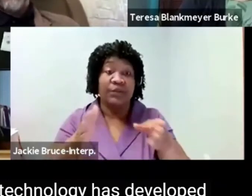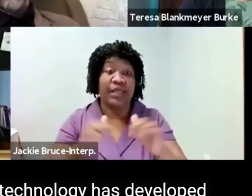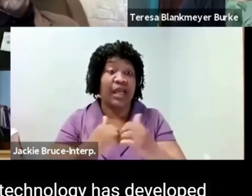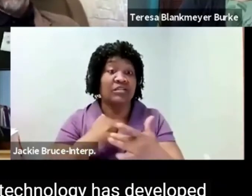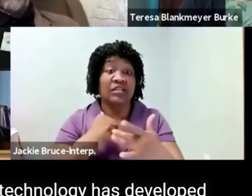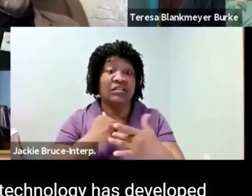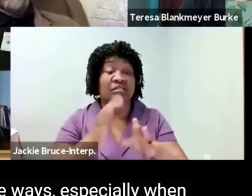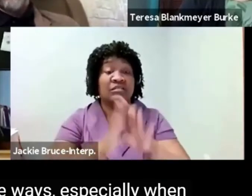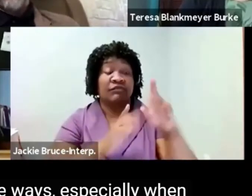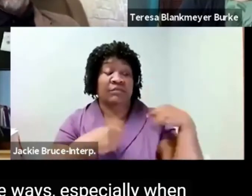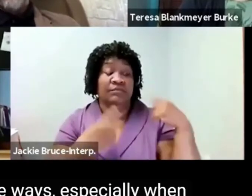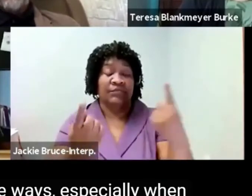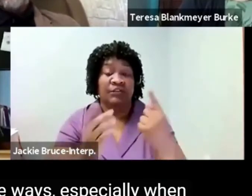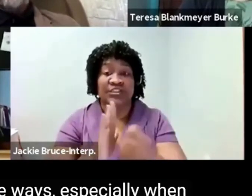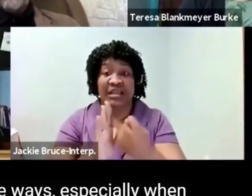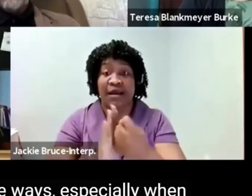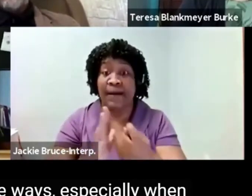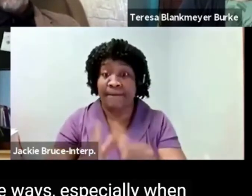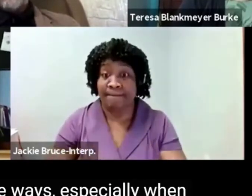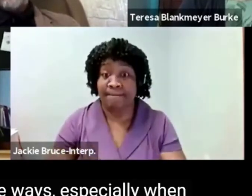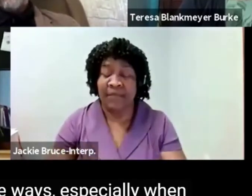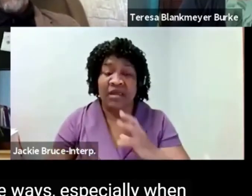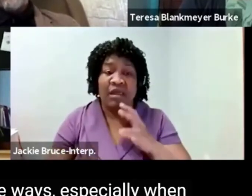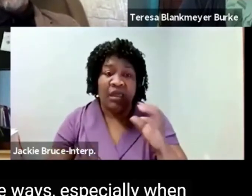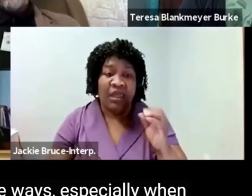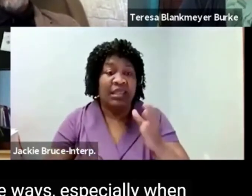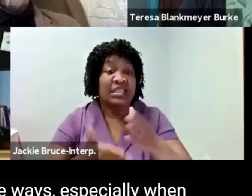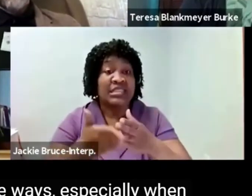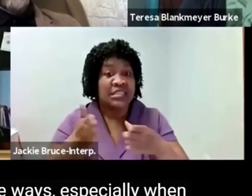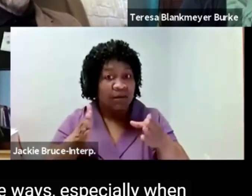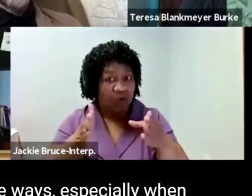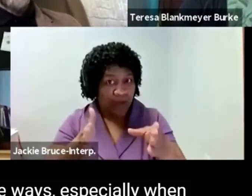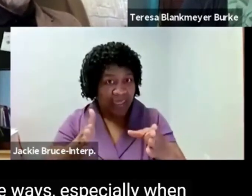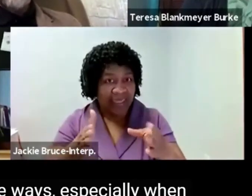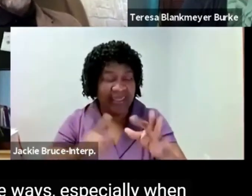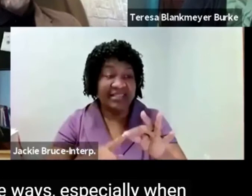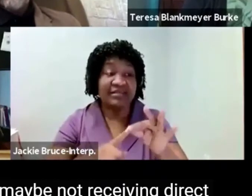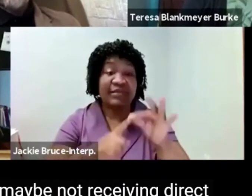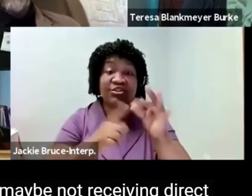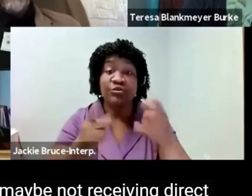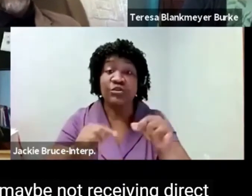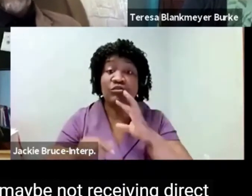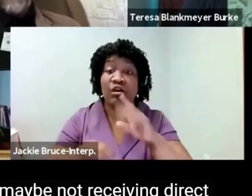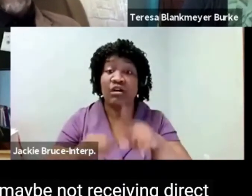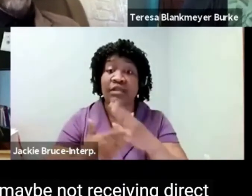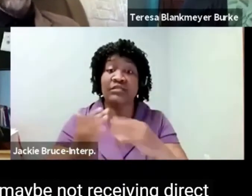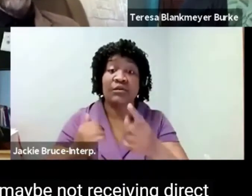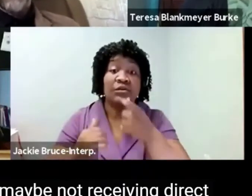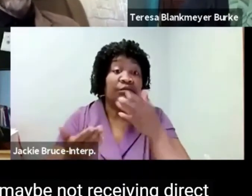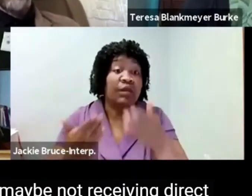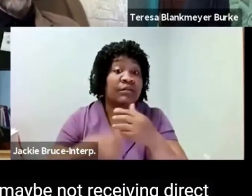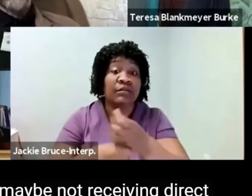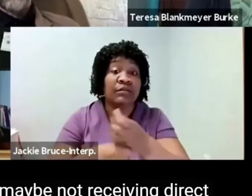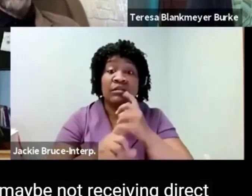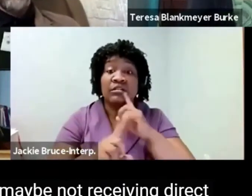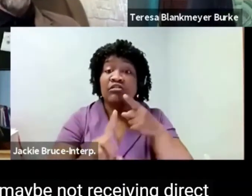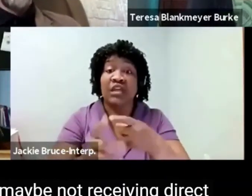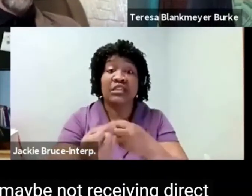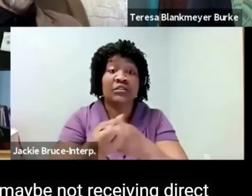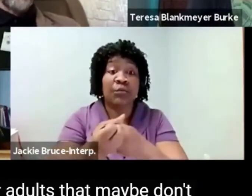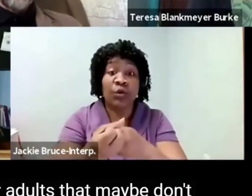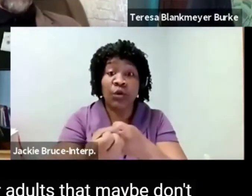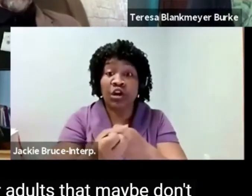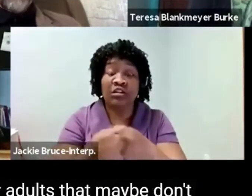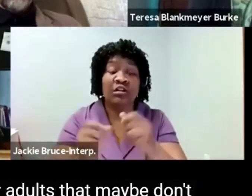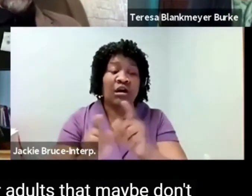has developed over time. And it's in some ways, and especially when you're talking about someone who's maybe not receiving direct supports,